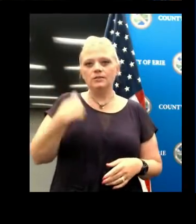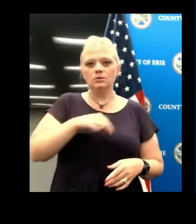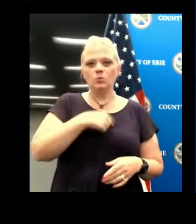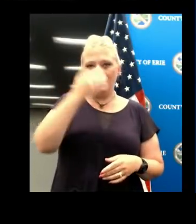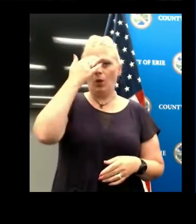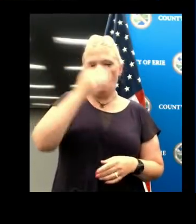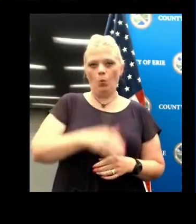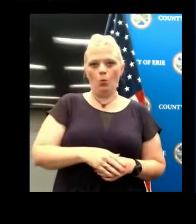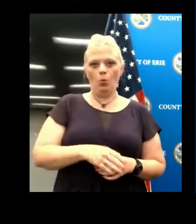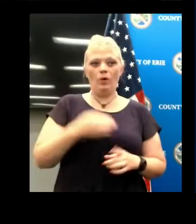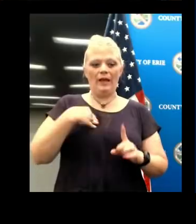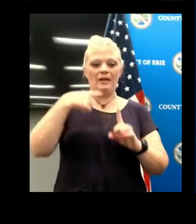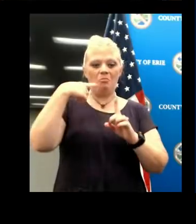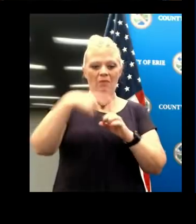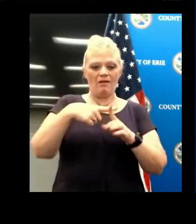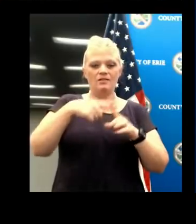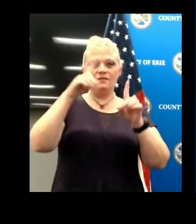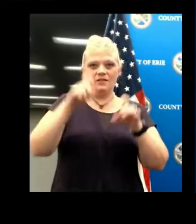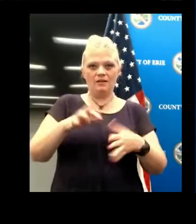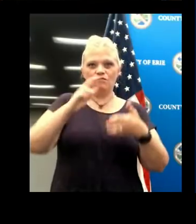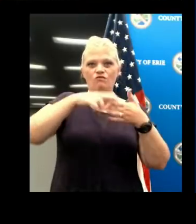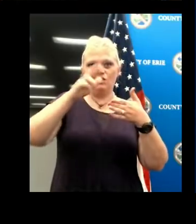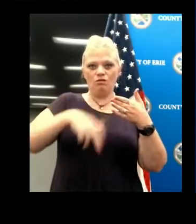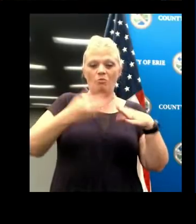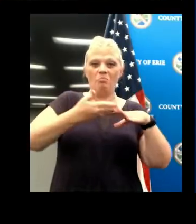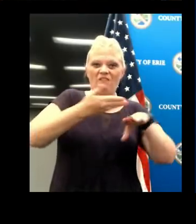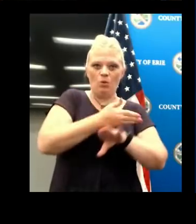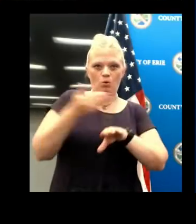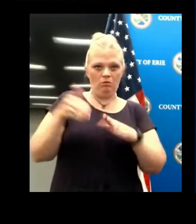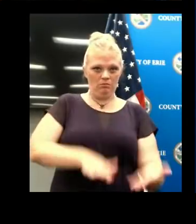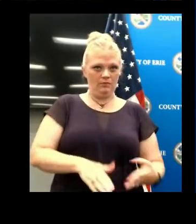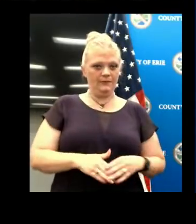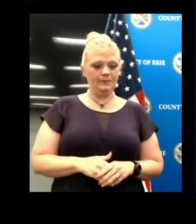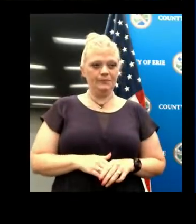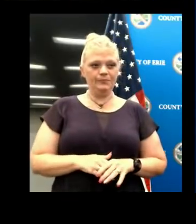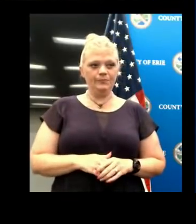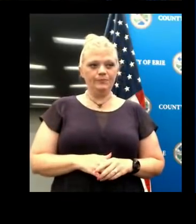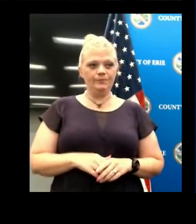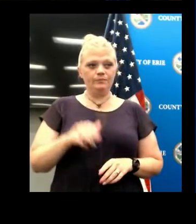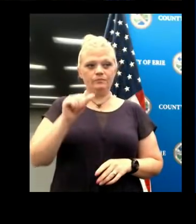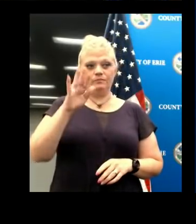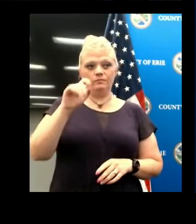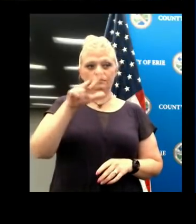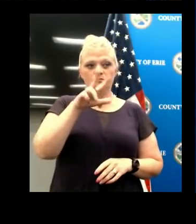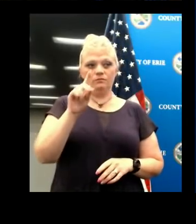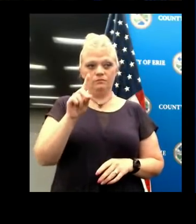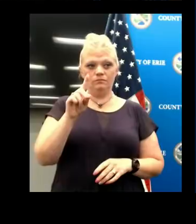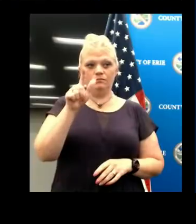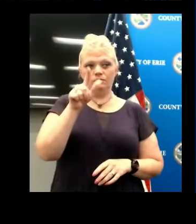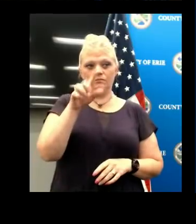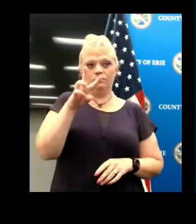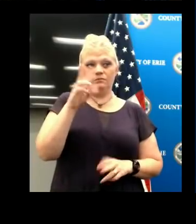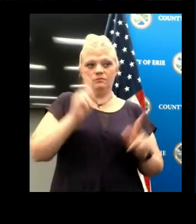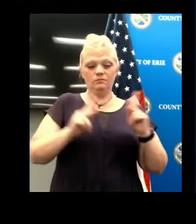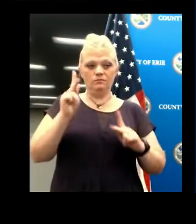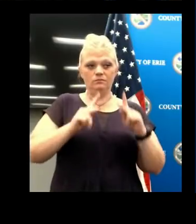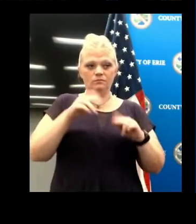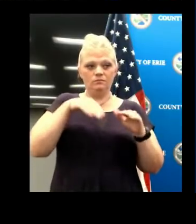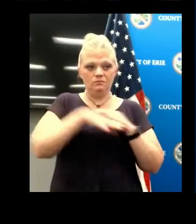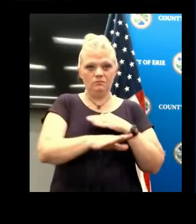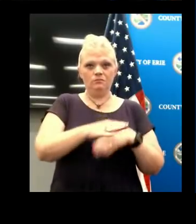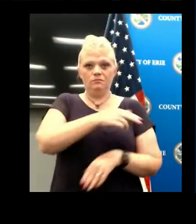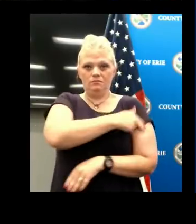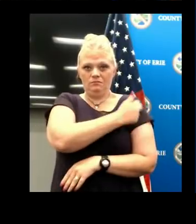COVID-19 because they had a positive COVID-19 test before their death. On August 31st, there were 26 individuals admitted to Erie